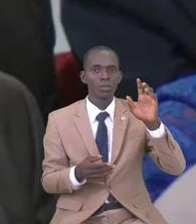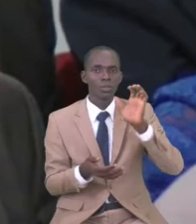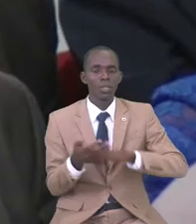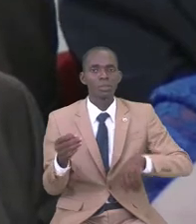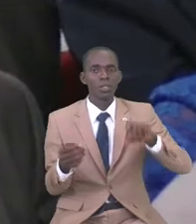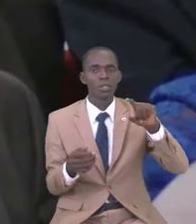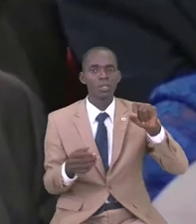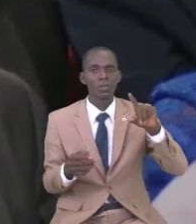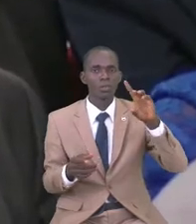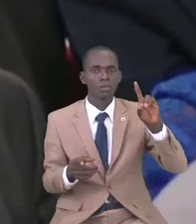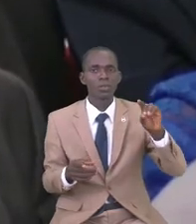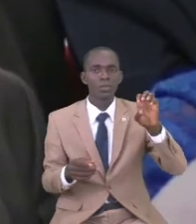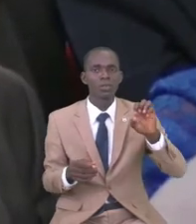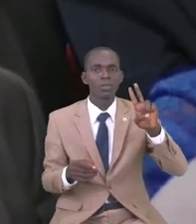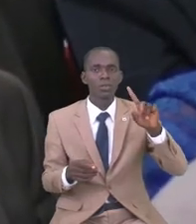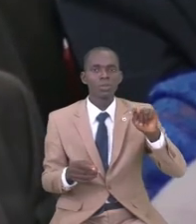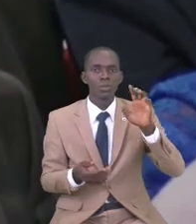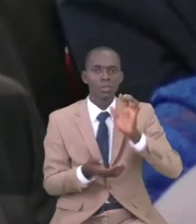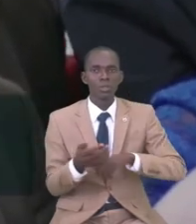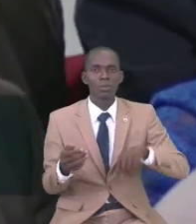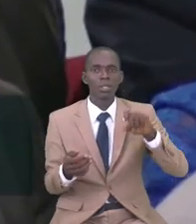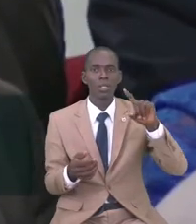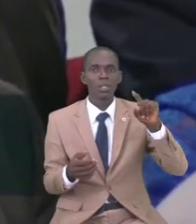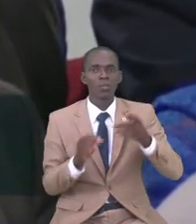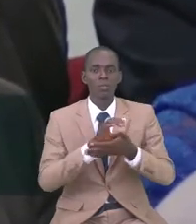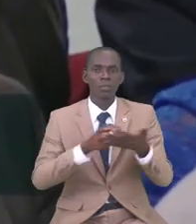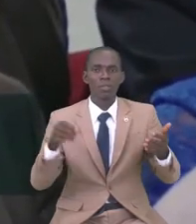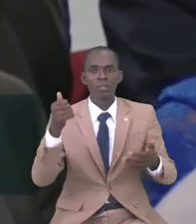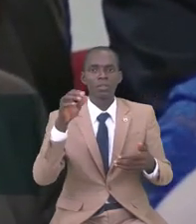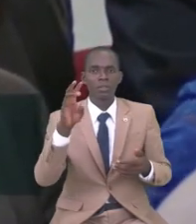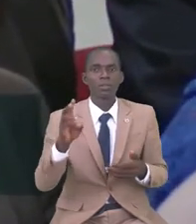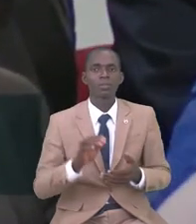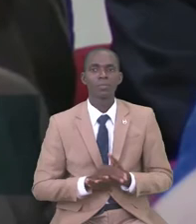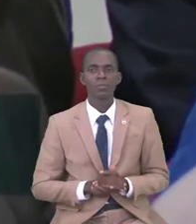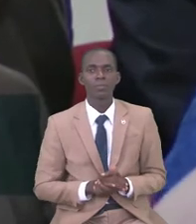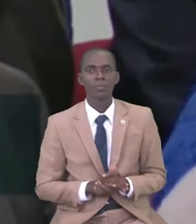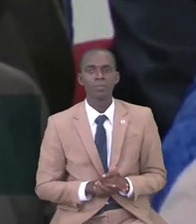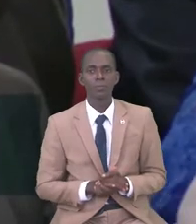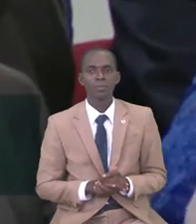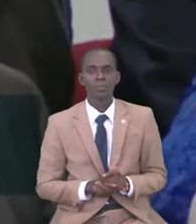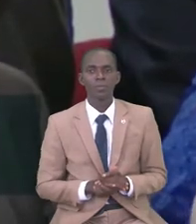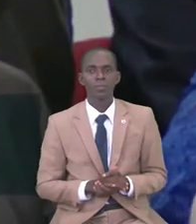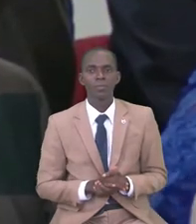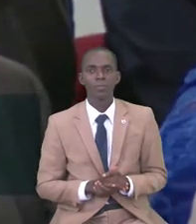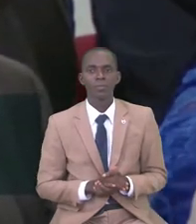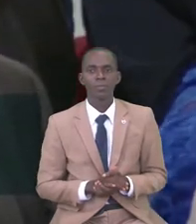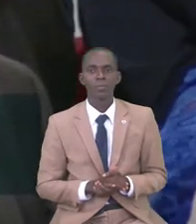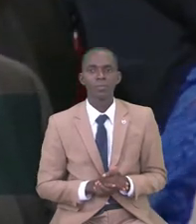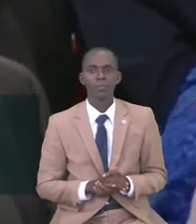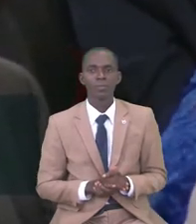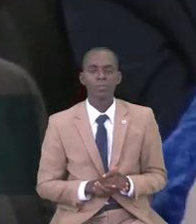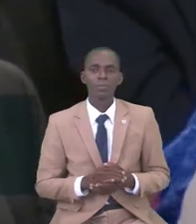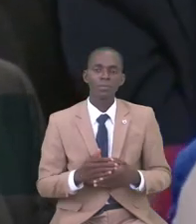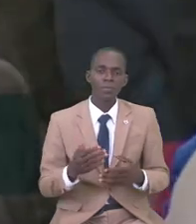verse 16. Deuteronomy chapter 11. We're looking at verse 16. Take heed